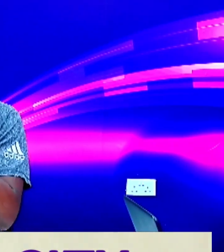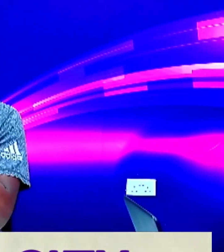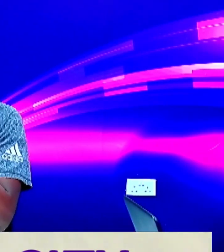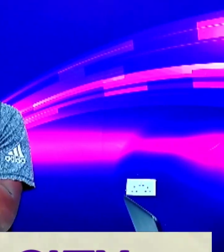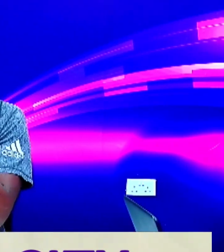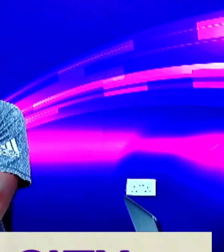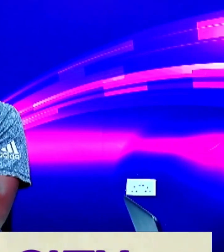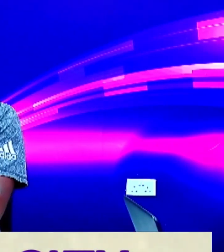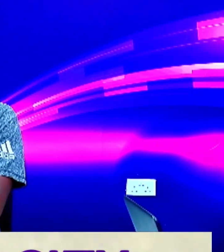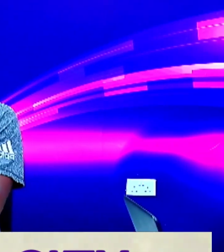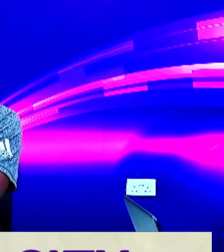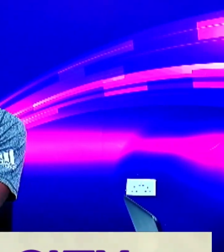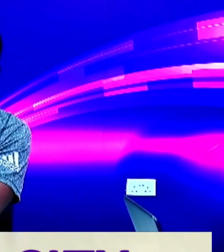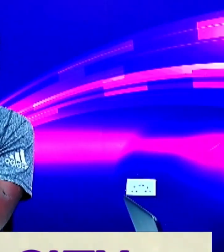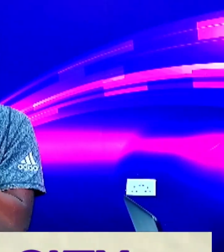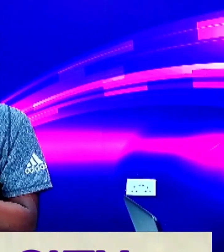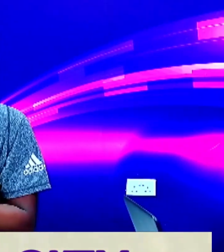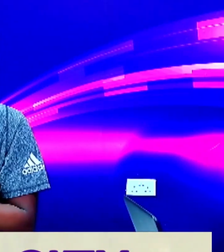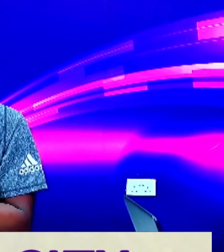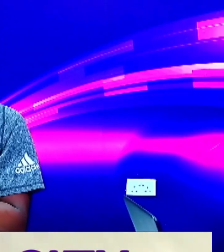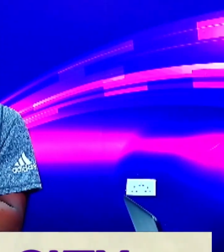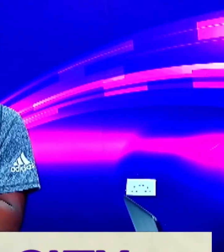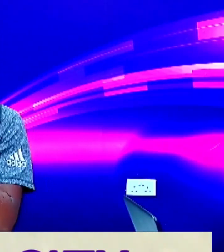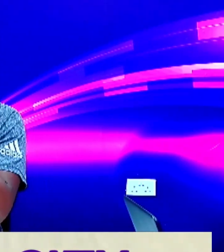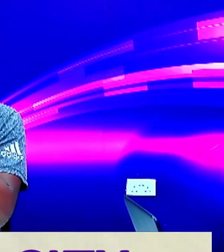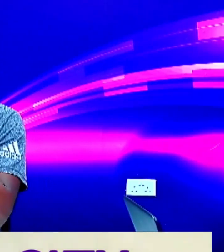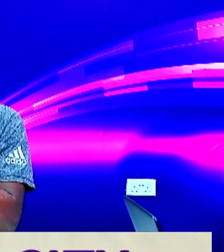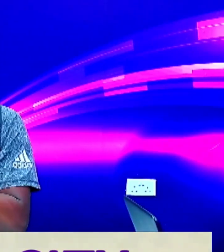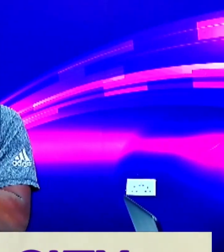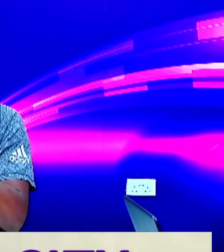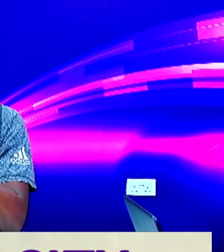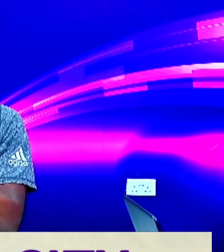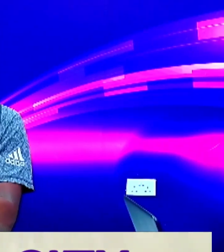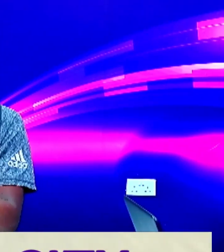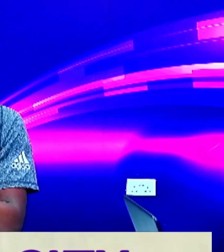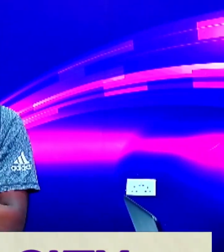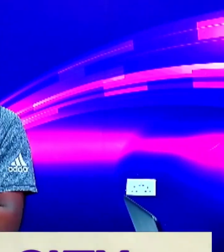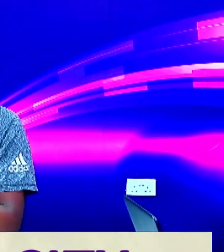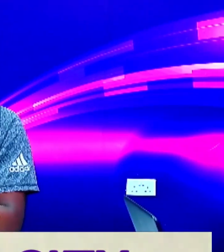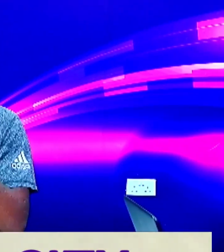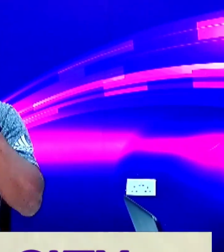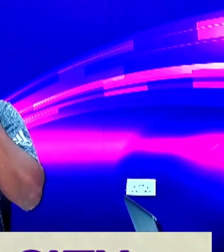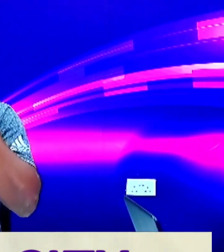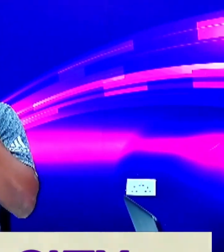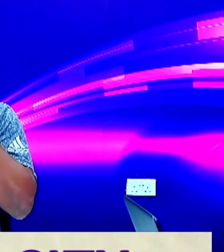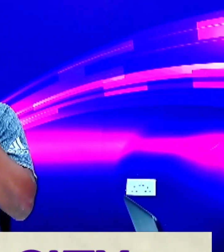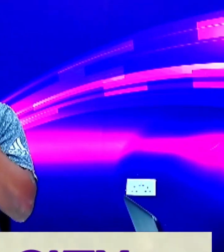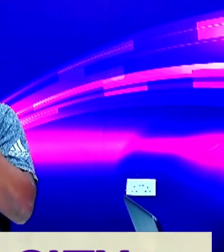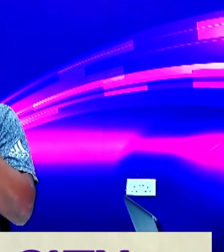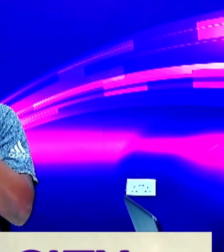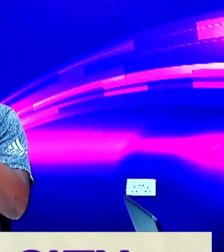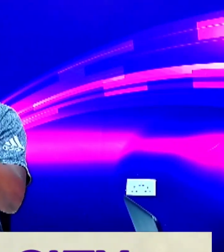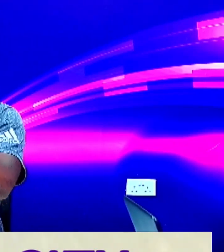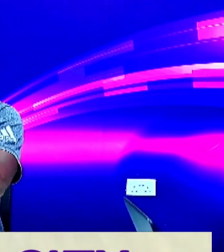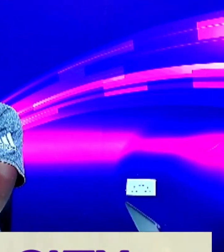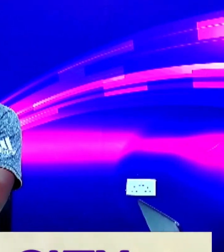date, most time Arsenal has really beaten Man U. Draws has been very few.